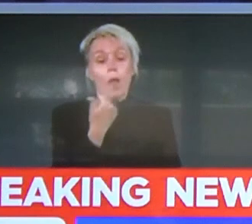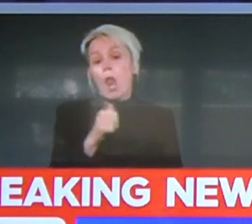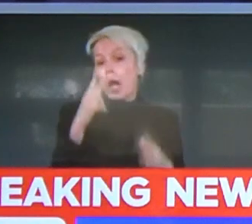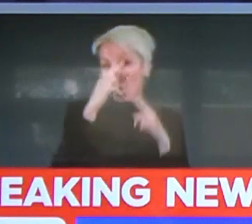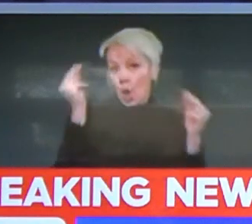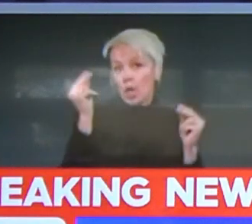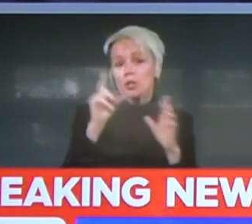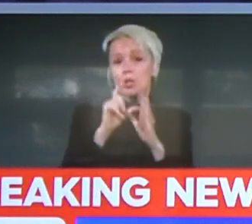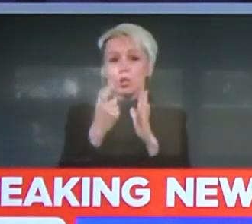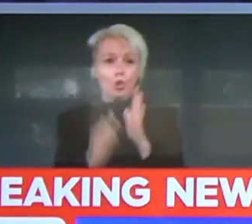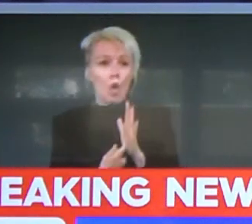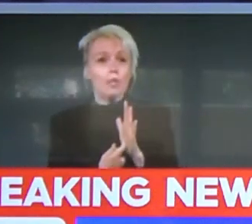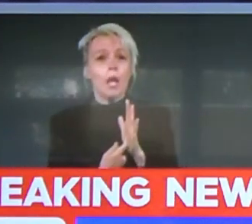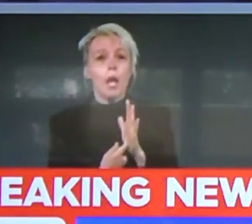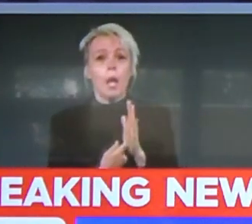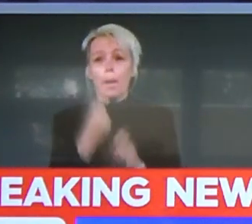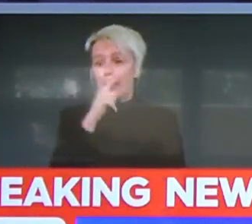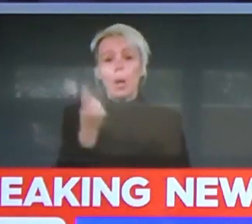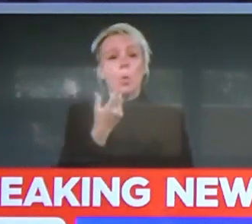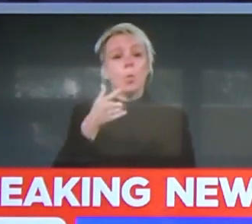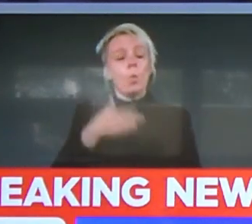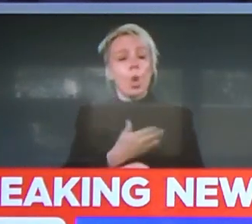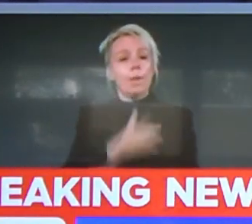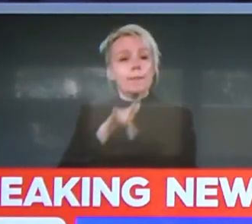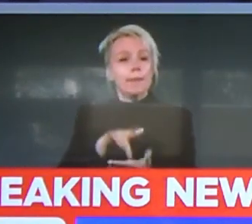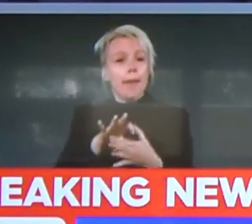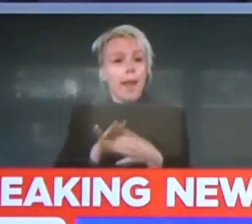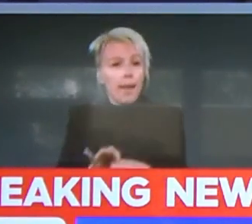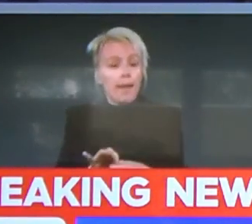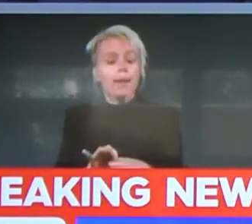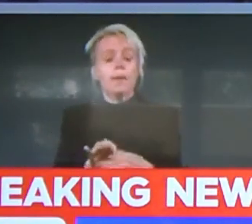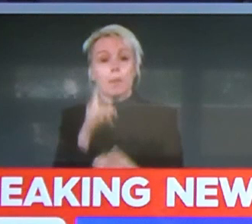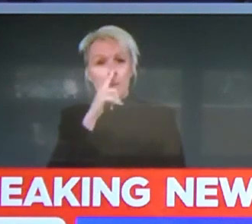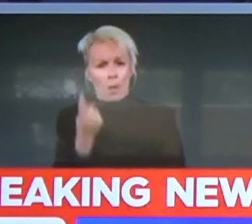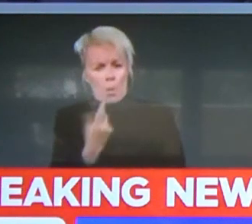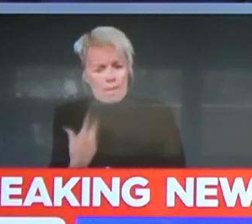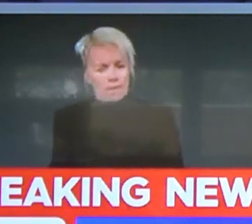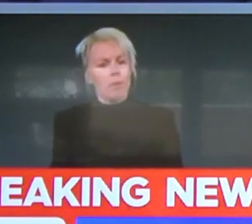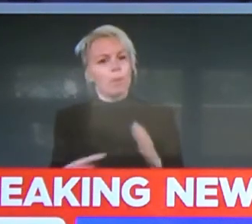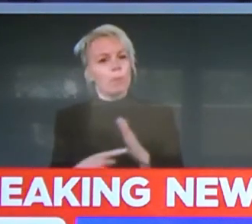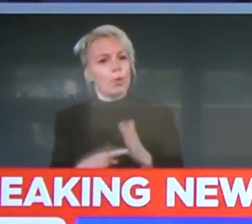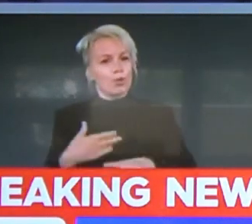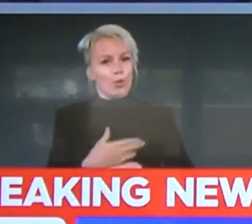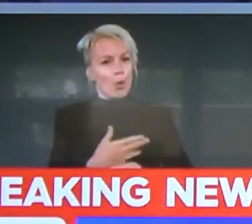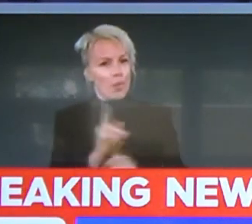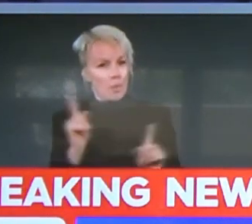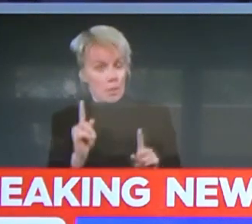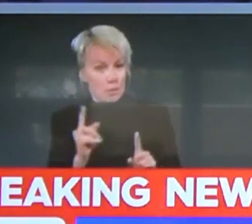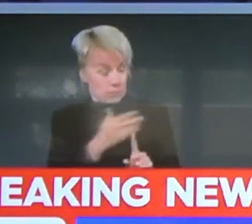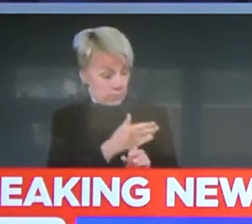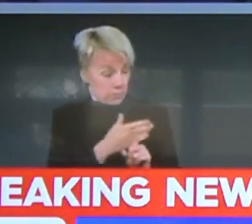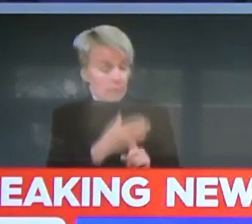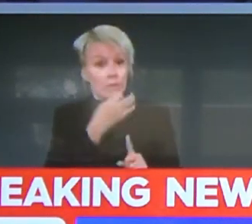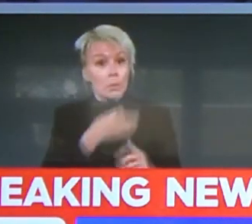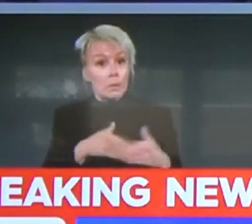they're doctors, they're people who are working at Centrelink, people doing very important jobs. I mean, even just in the last few